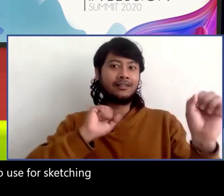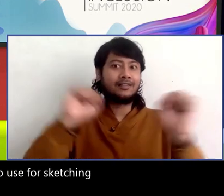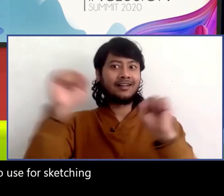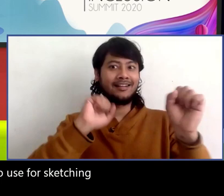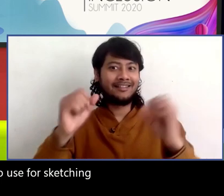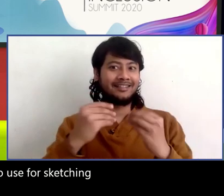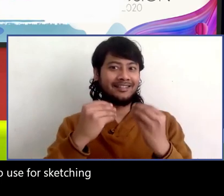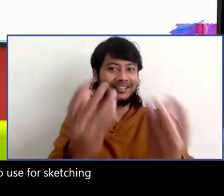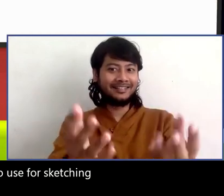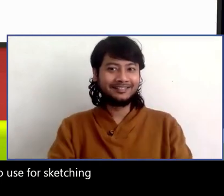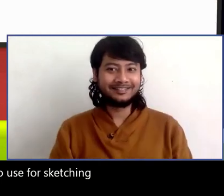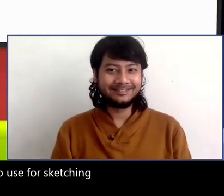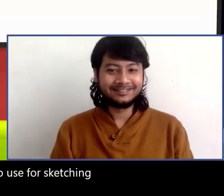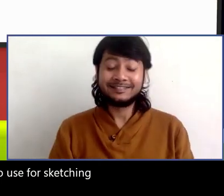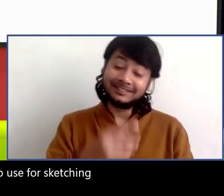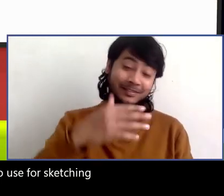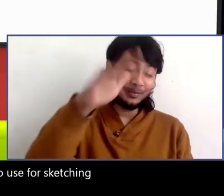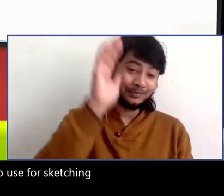Go.